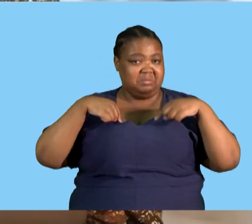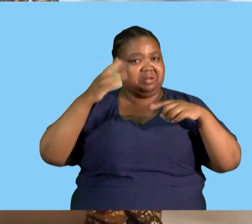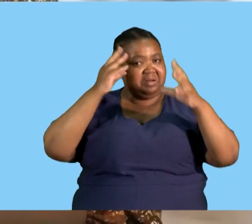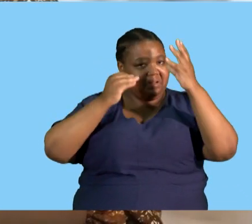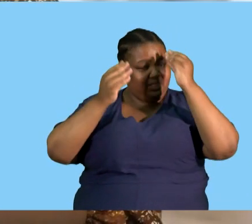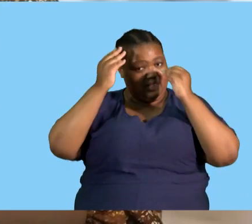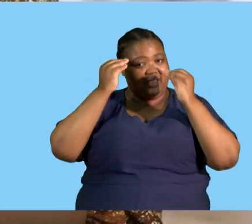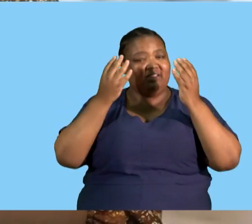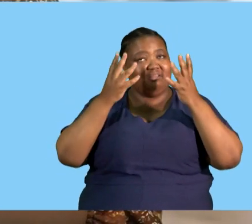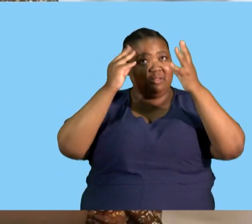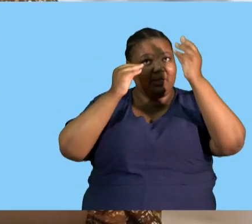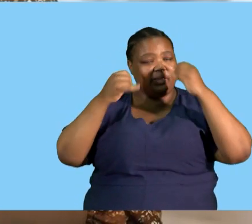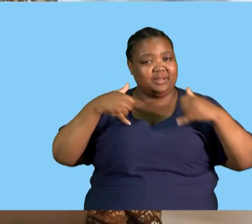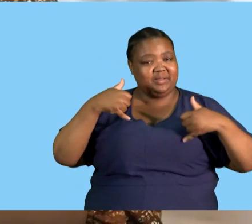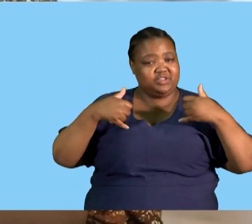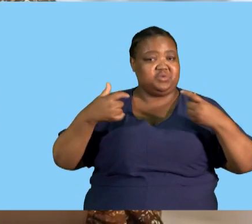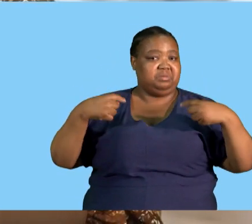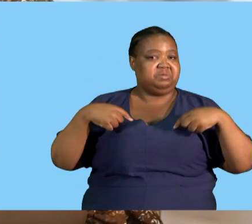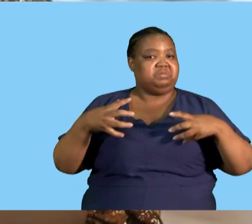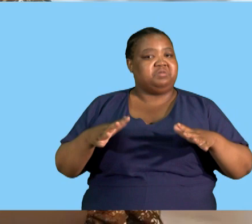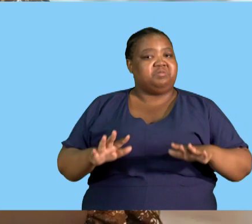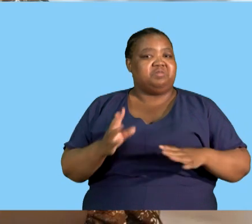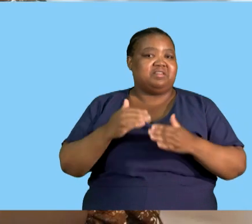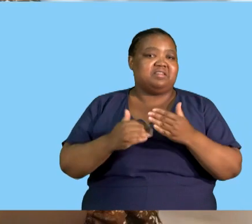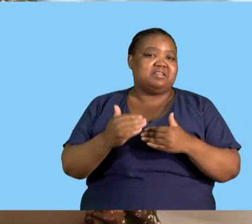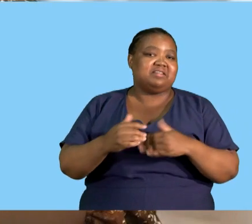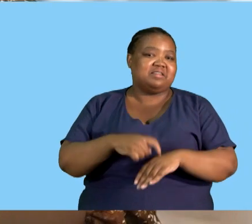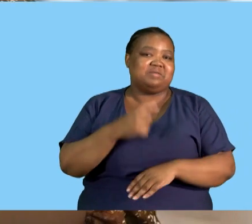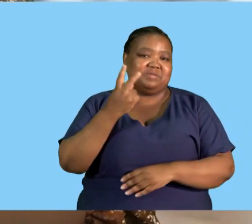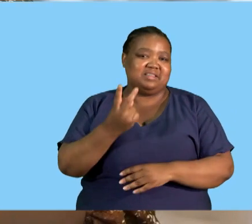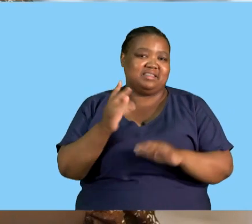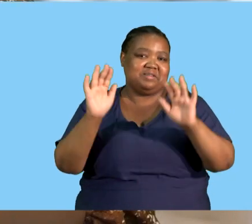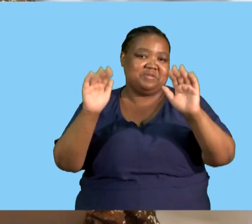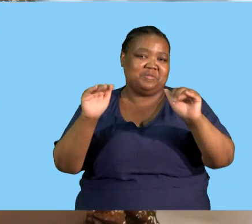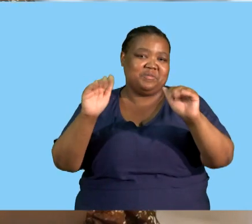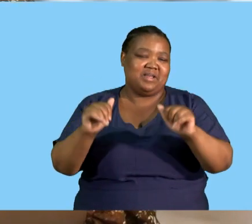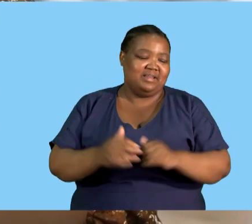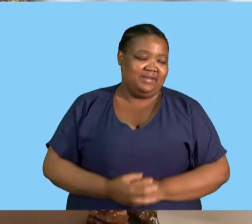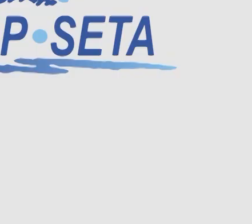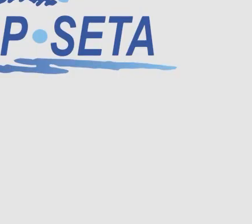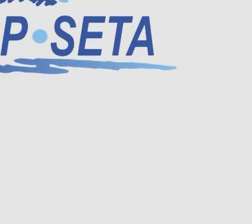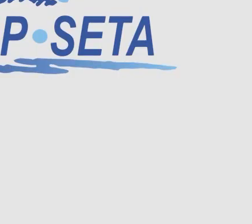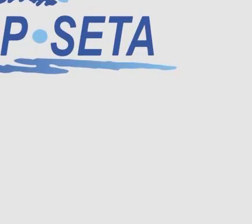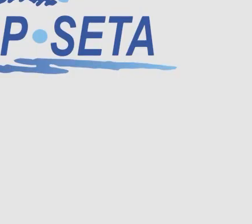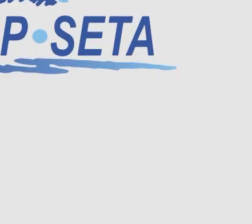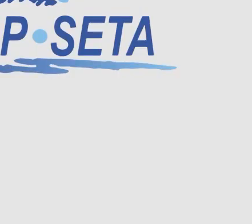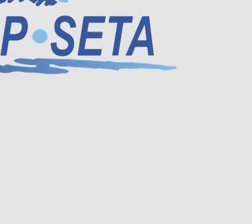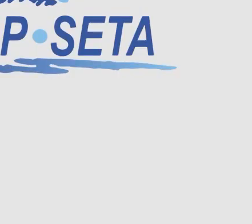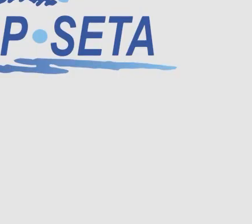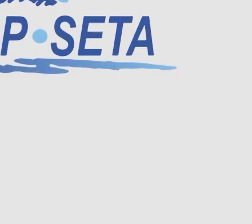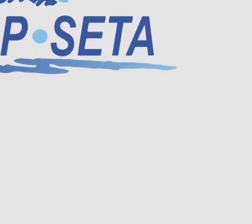learned and I've enjoyed the lesson. So from me, Ms. Mabue, I will see you next time. Goodbye.